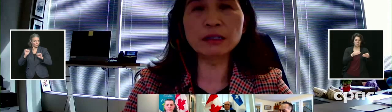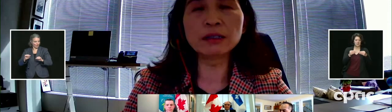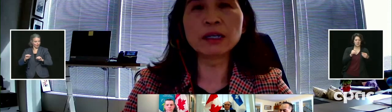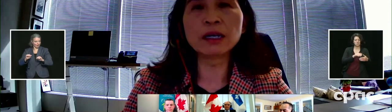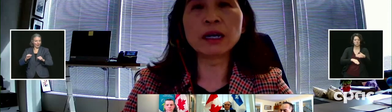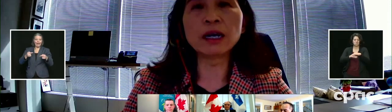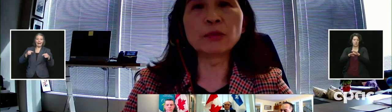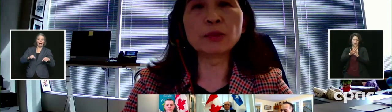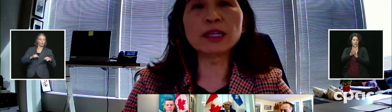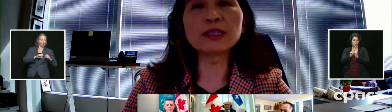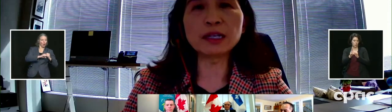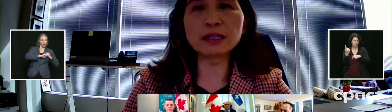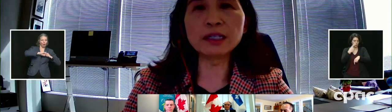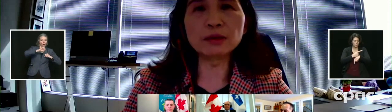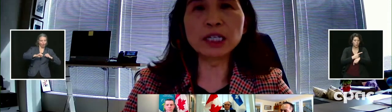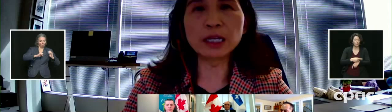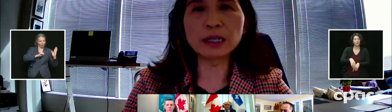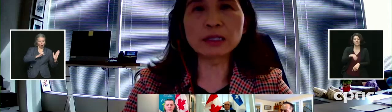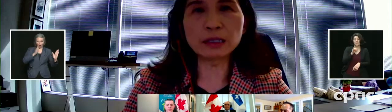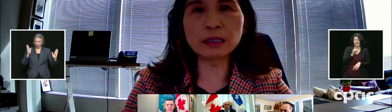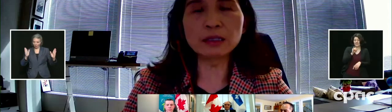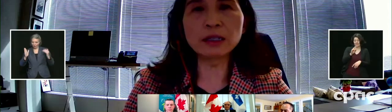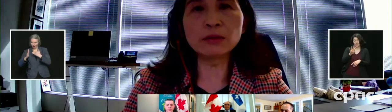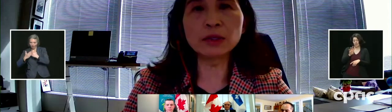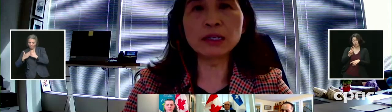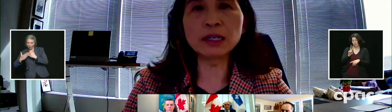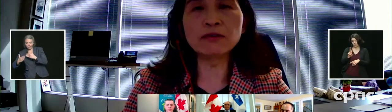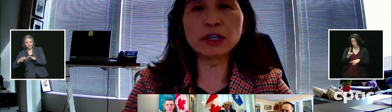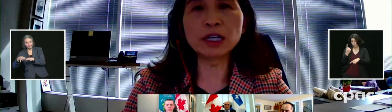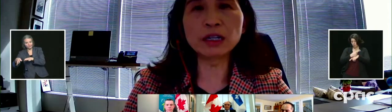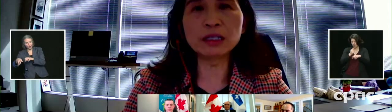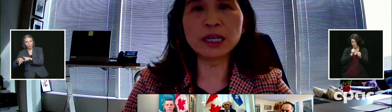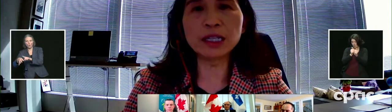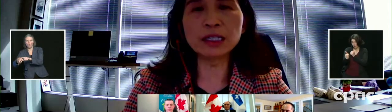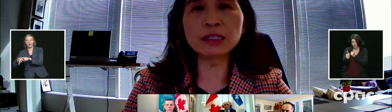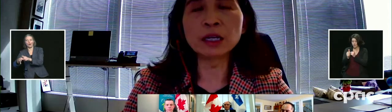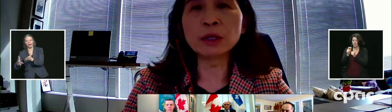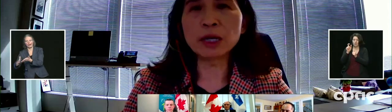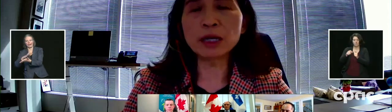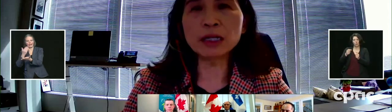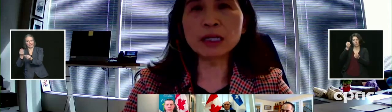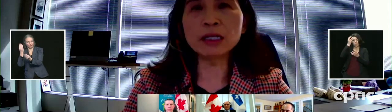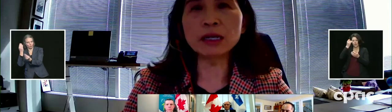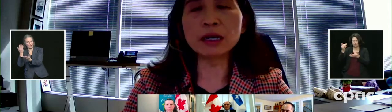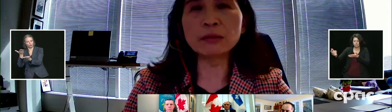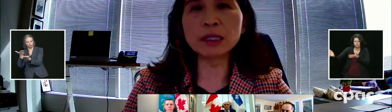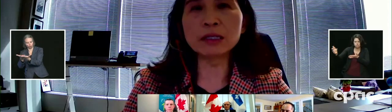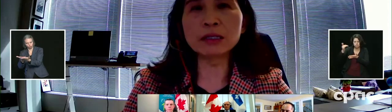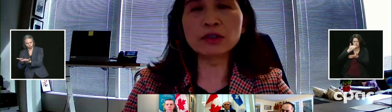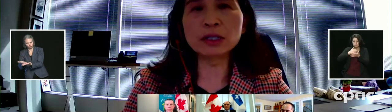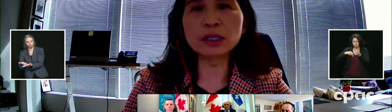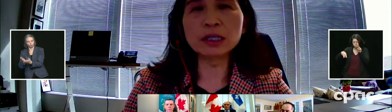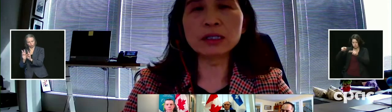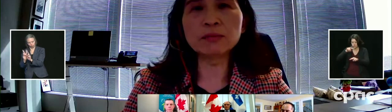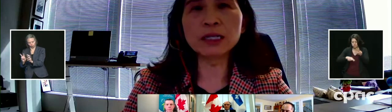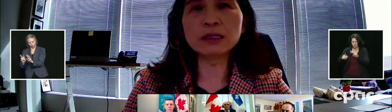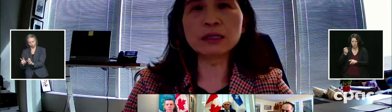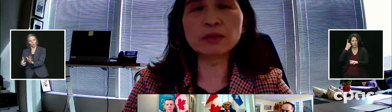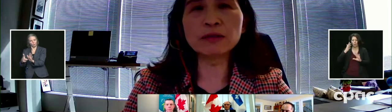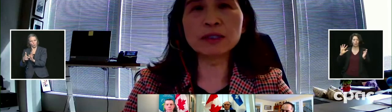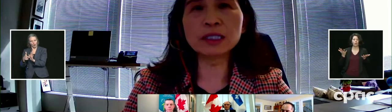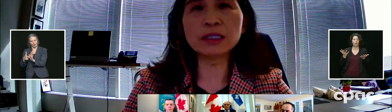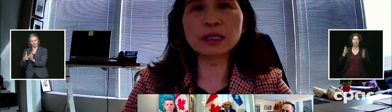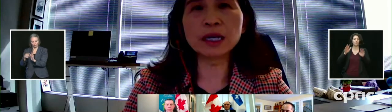surpassed, that data needs to be collected so that we can further understand this. But partly the decision is based on